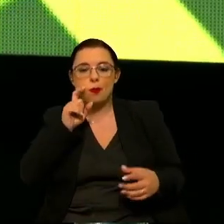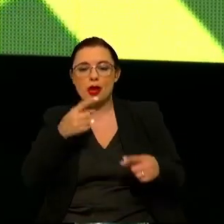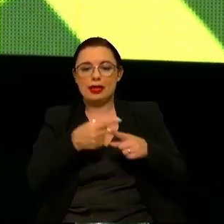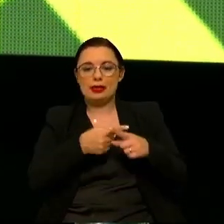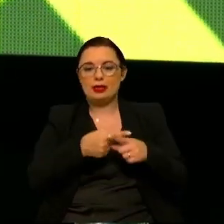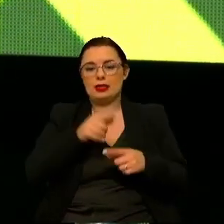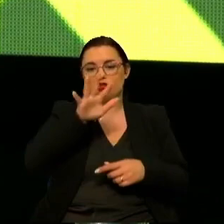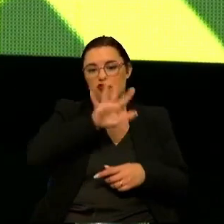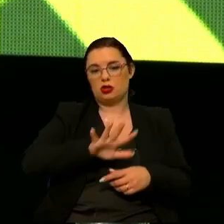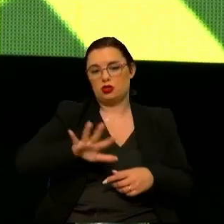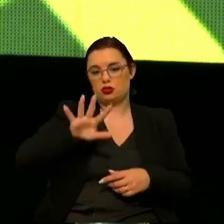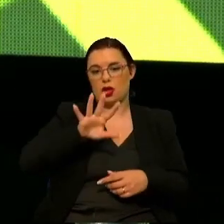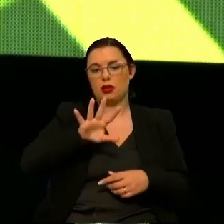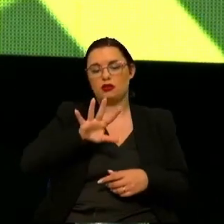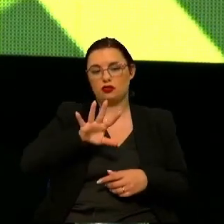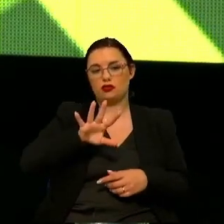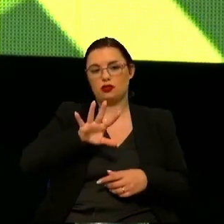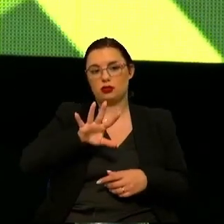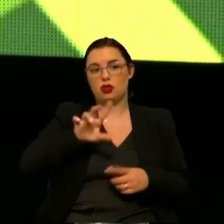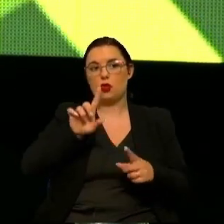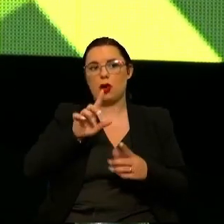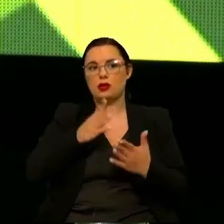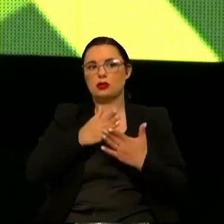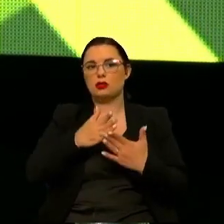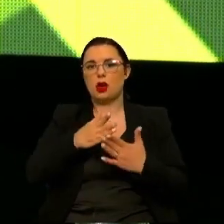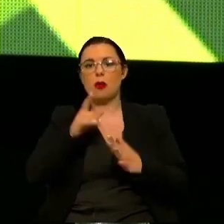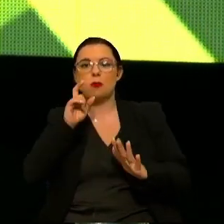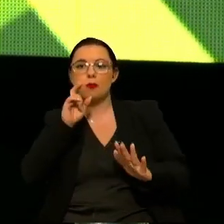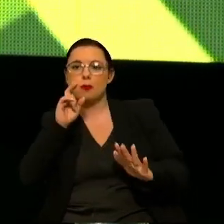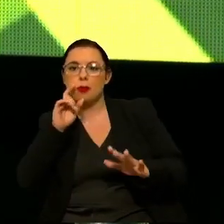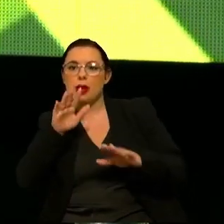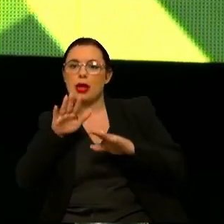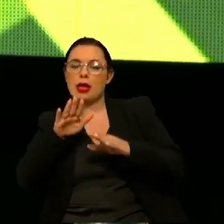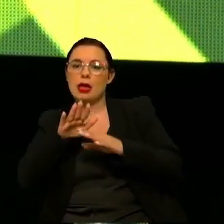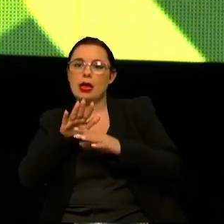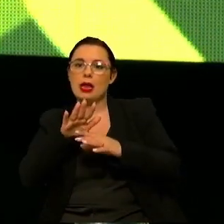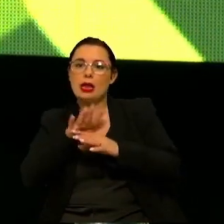safeguard our national interest, and not